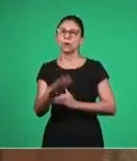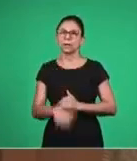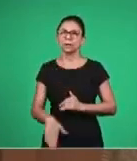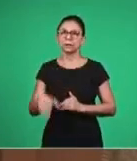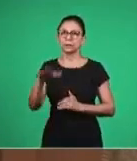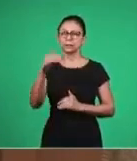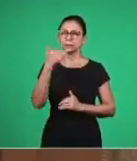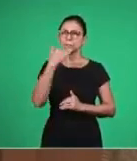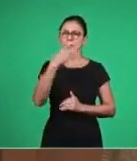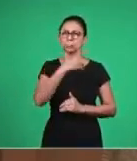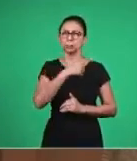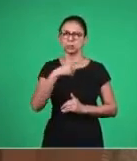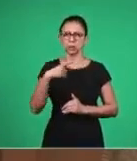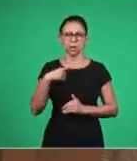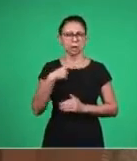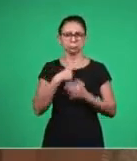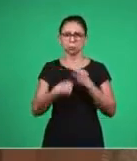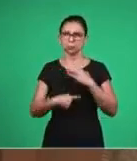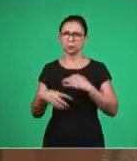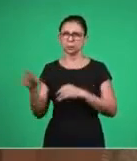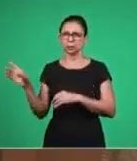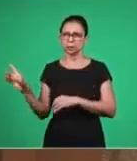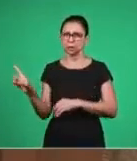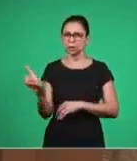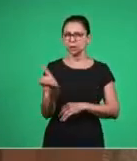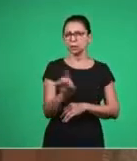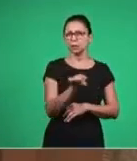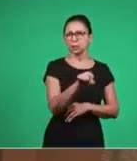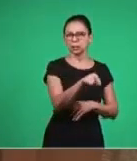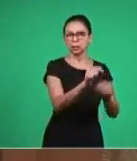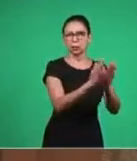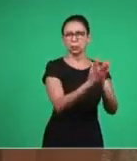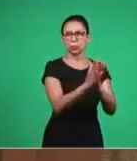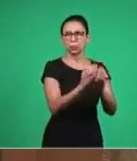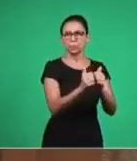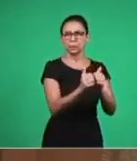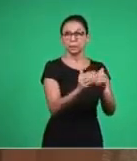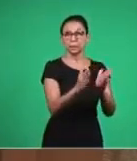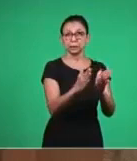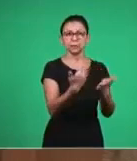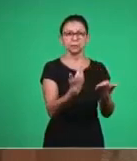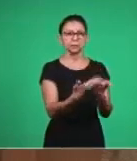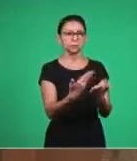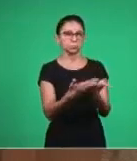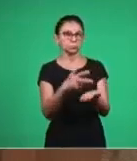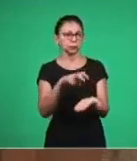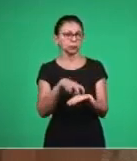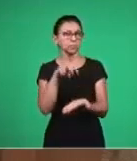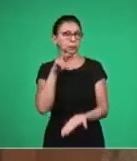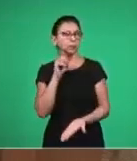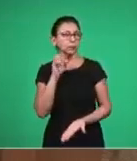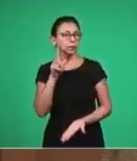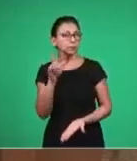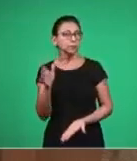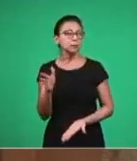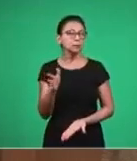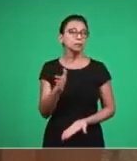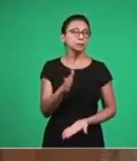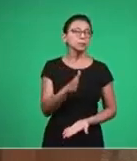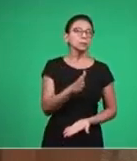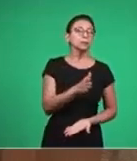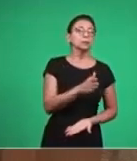the children, we ask that a deacon may go there to the class and pray for the children.